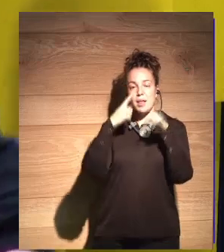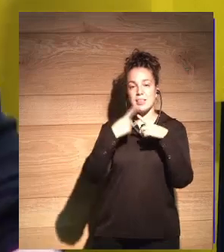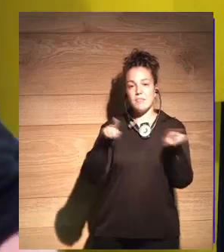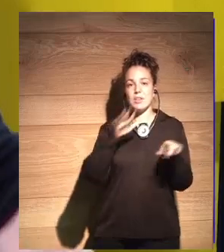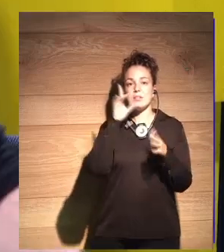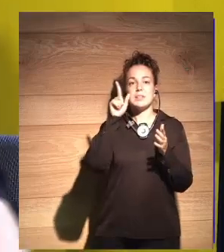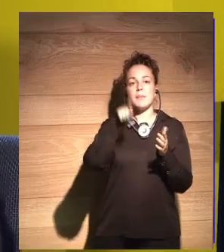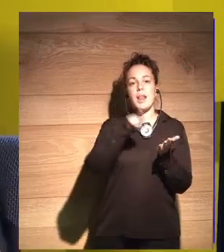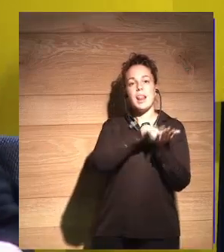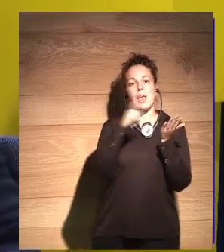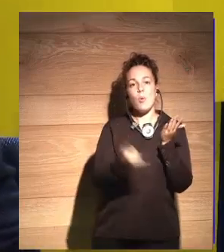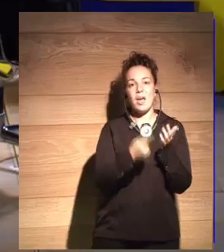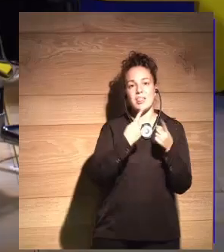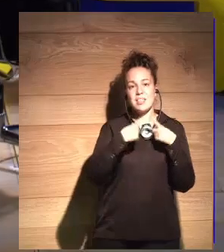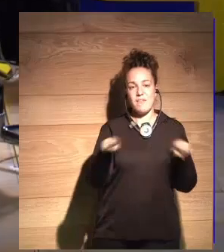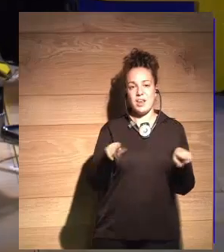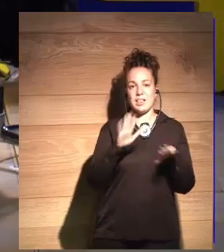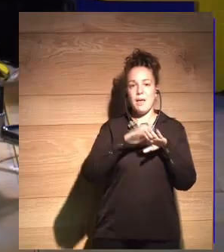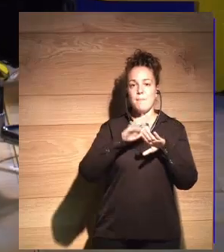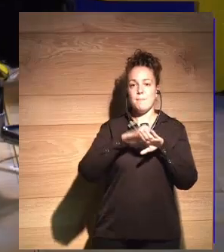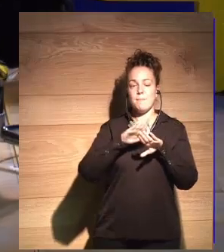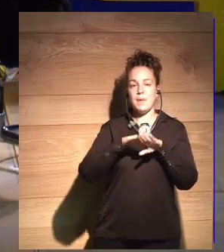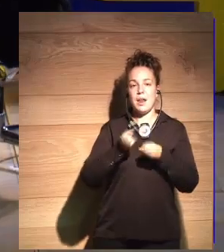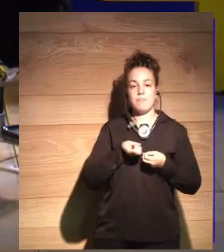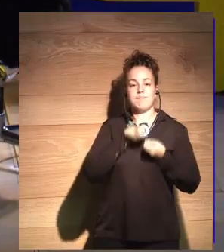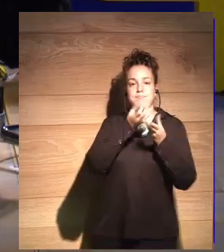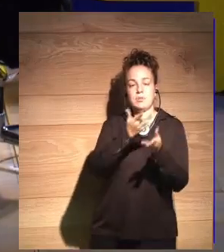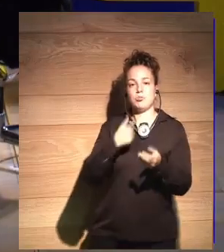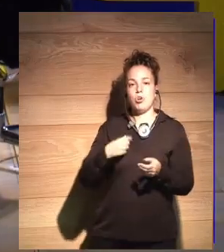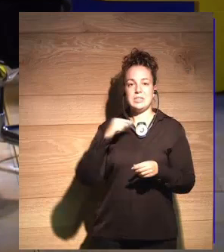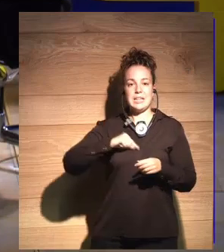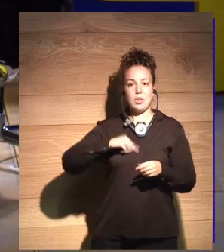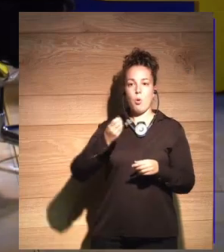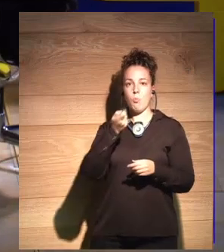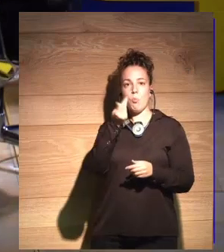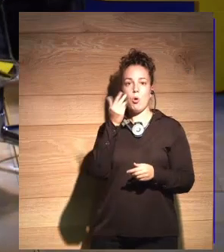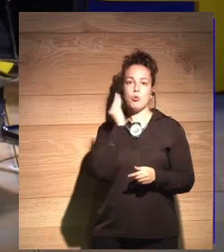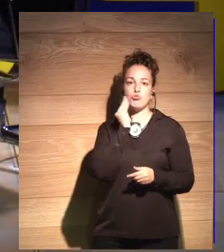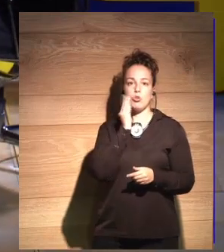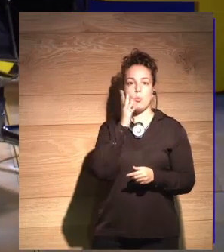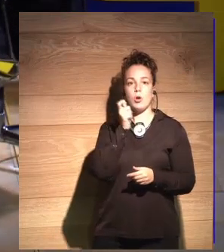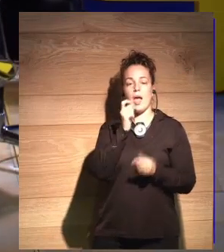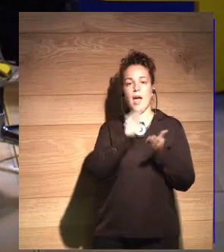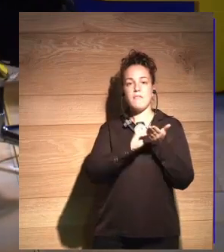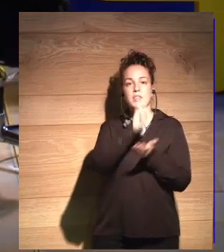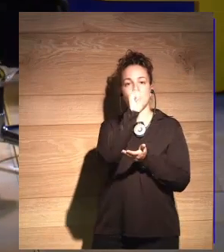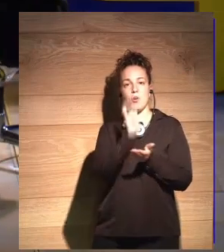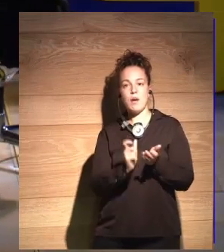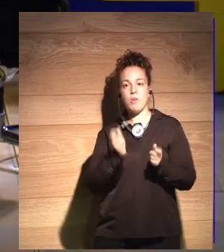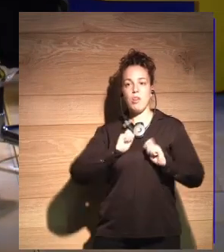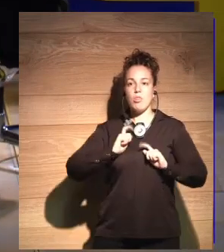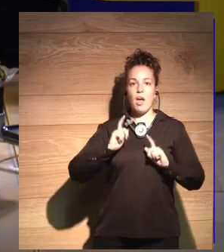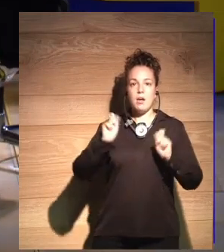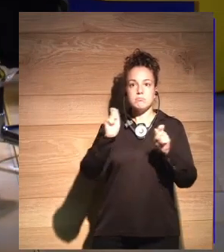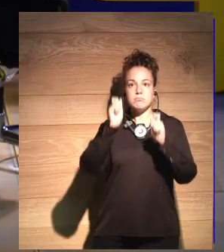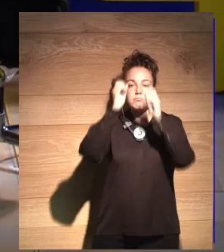vocabulary is like phenomenal, and I'm like, I feel like an idiot, but it's amazing, just, and then it inspires you. Well, what about cafes,